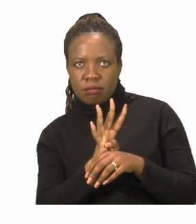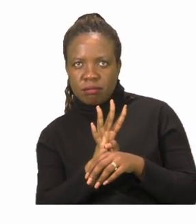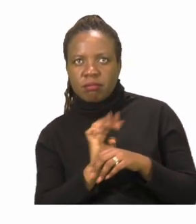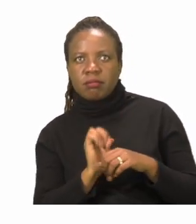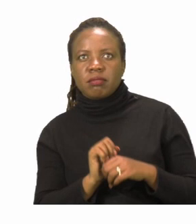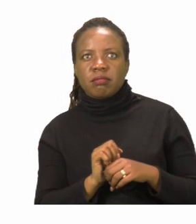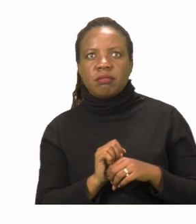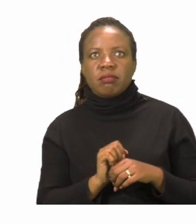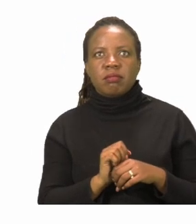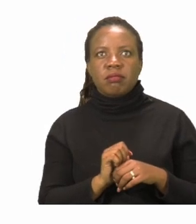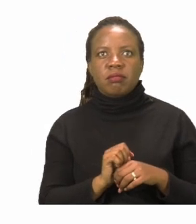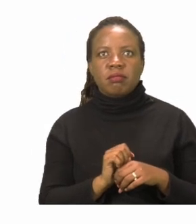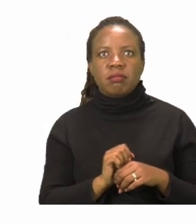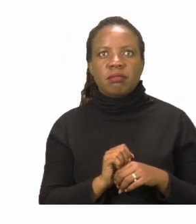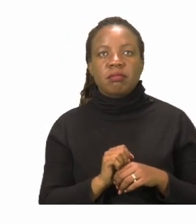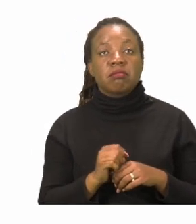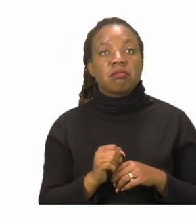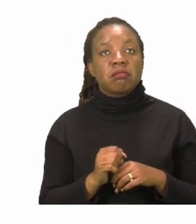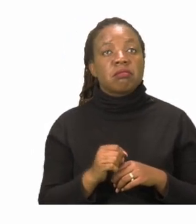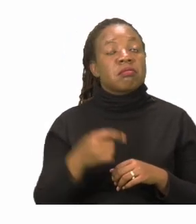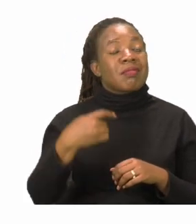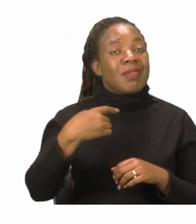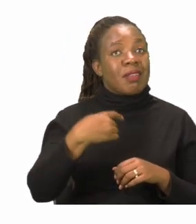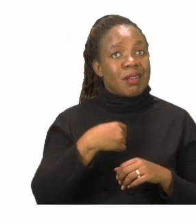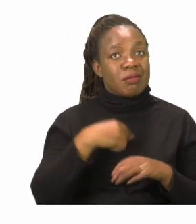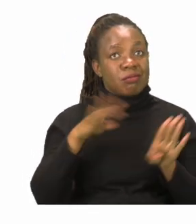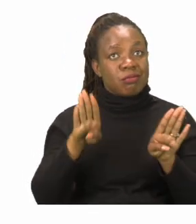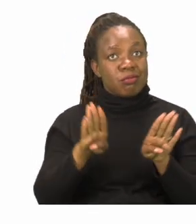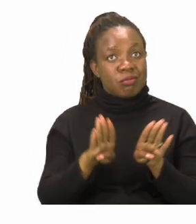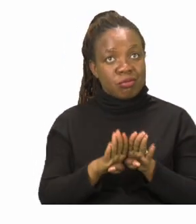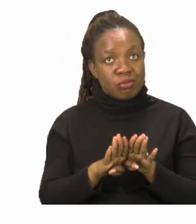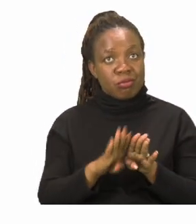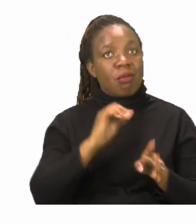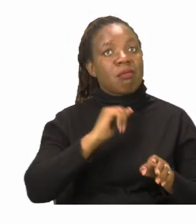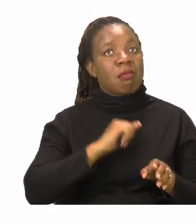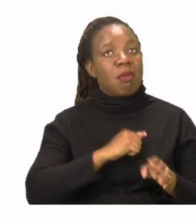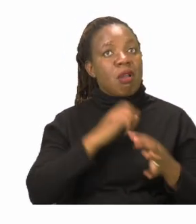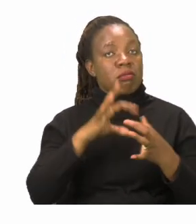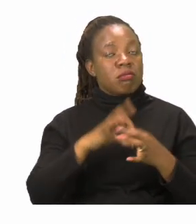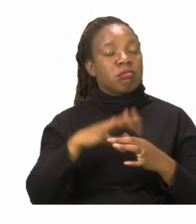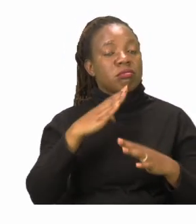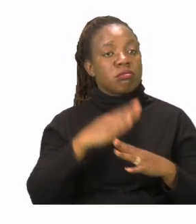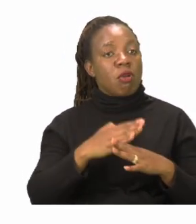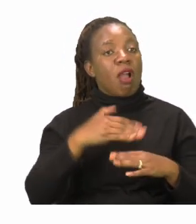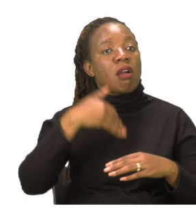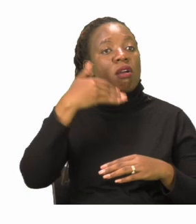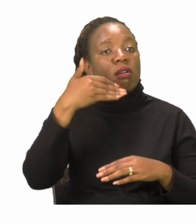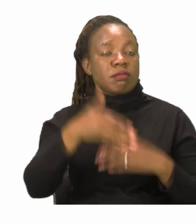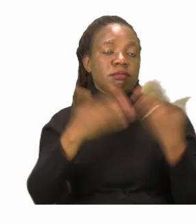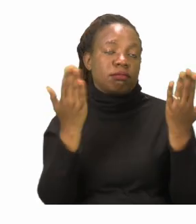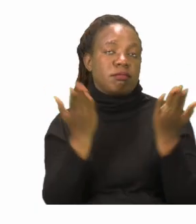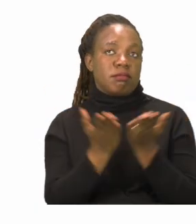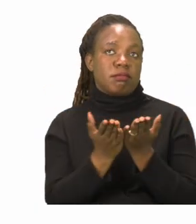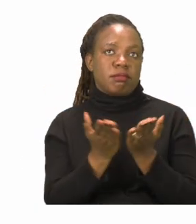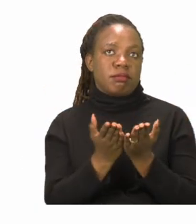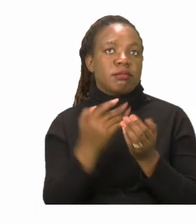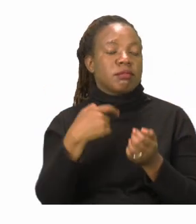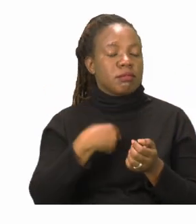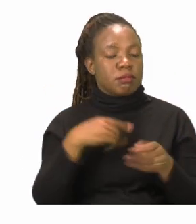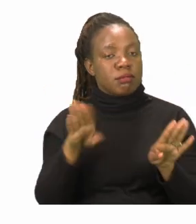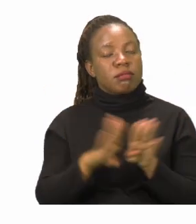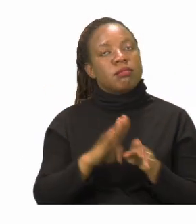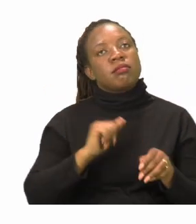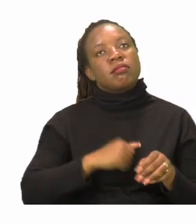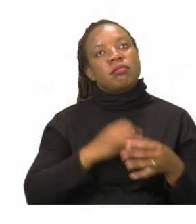says, I do my homework after school. I do my